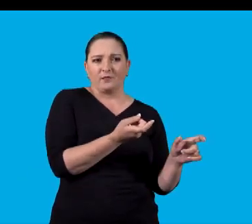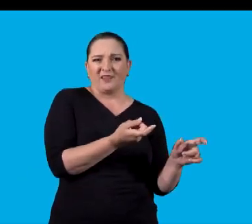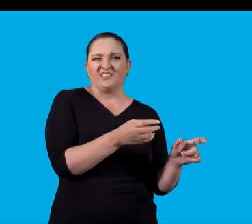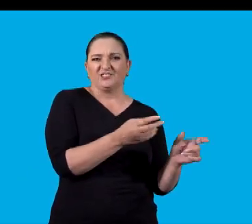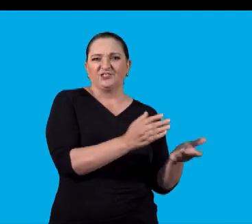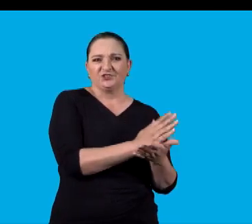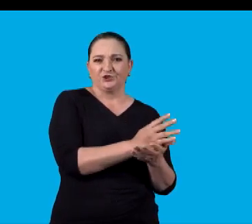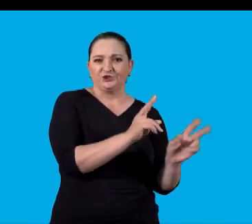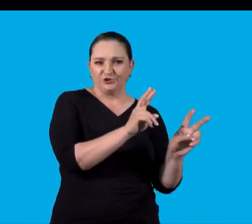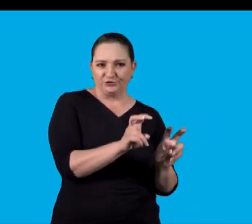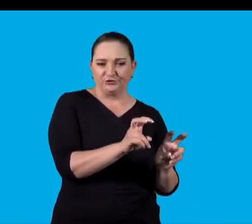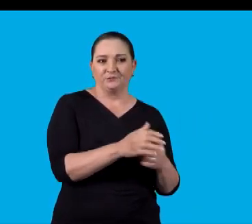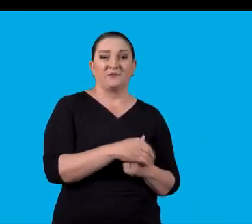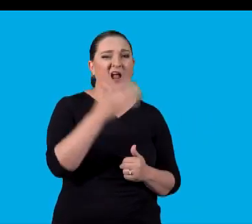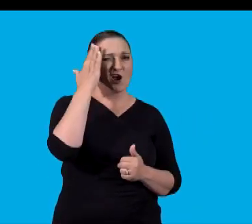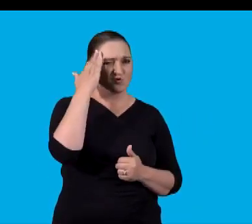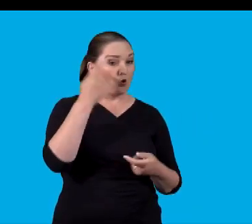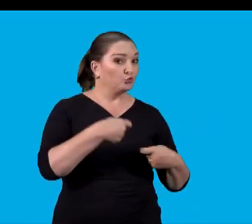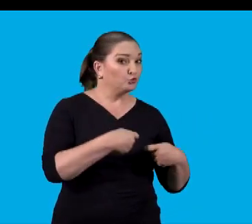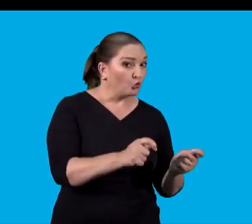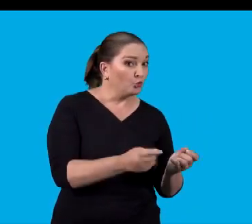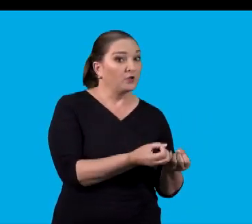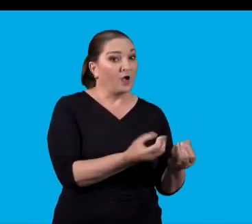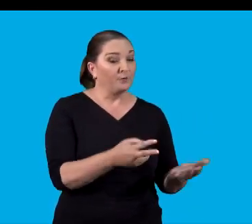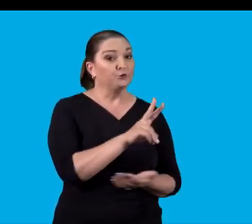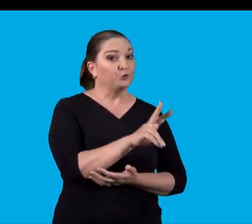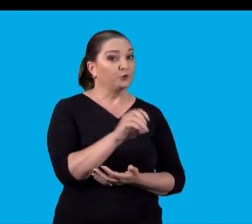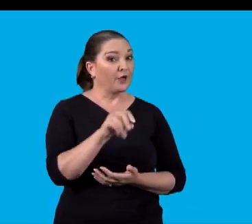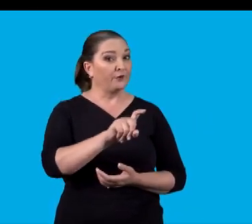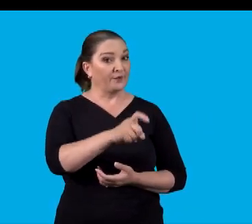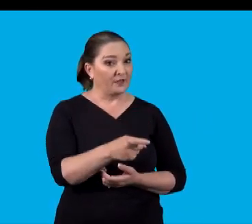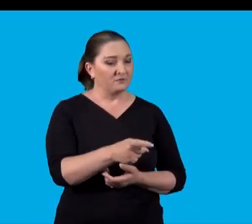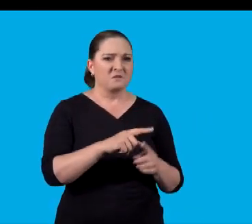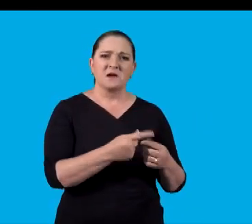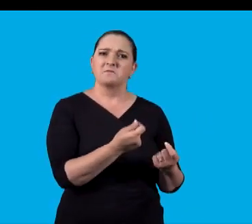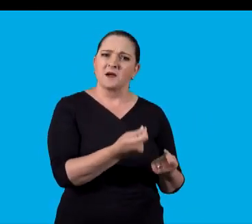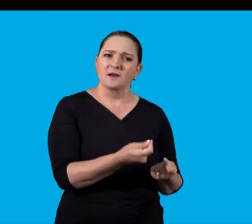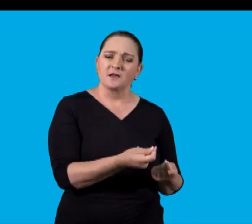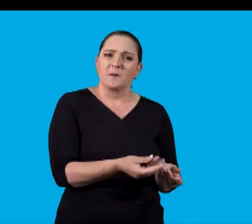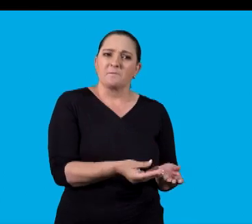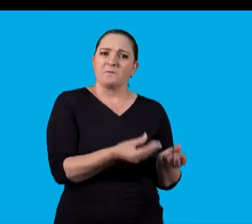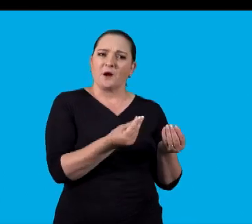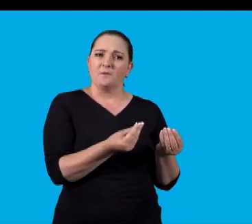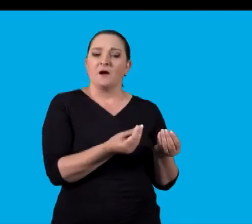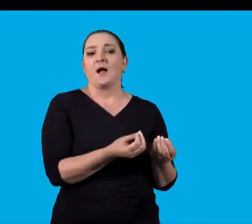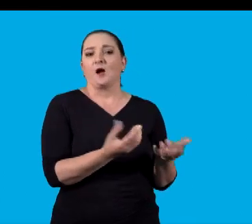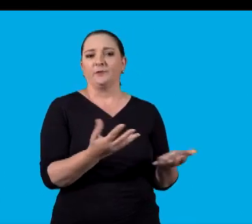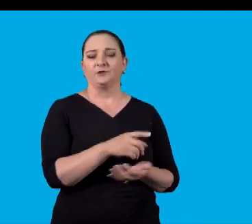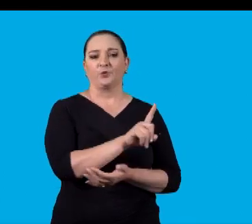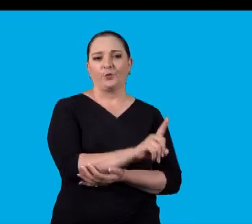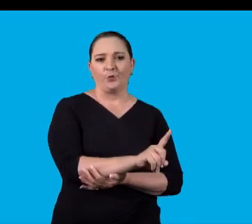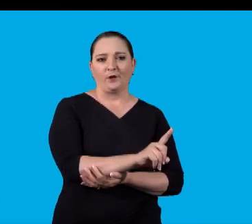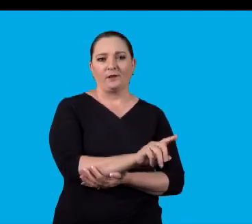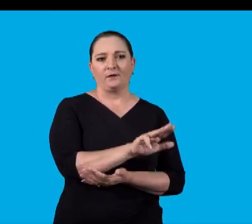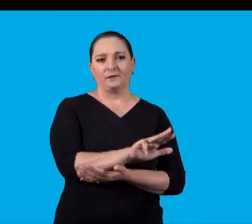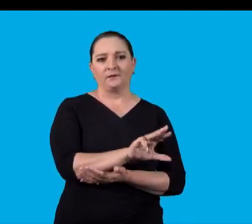know that I have sold 200,000 shares, but the amount that I've received is this one here,